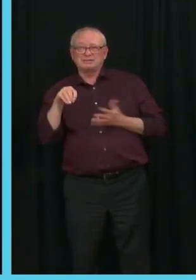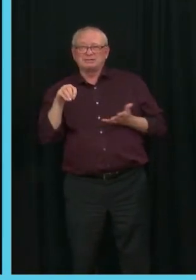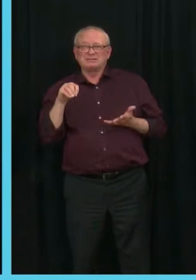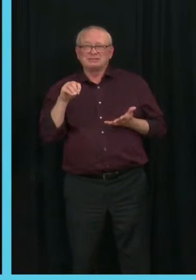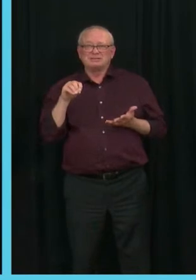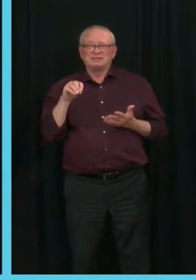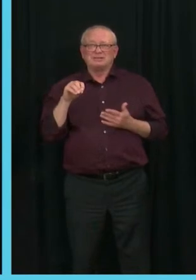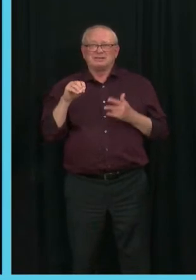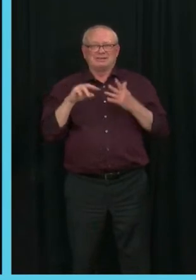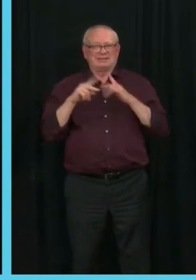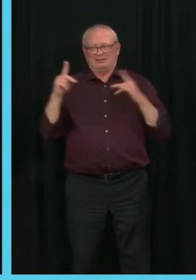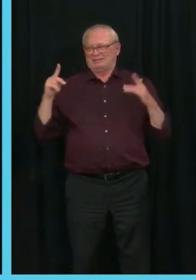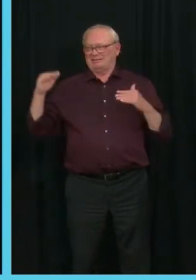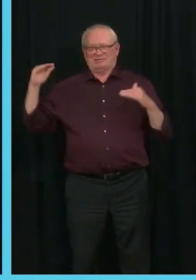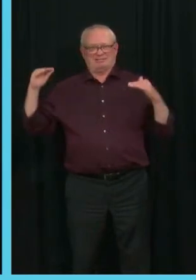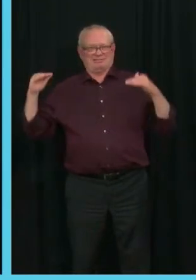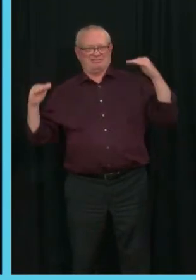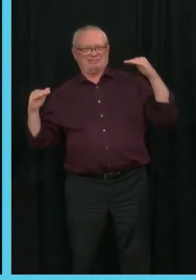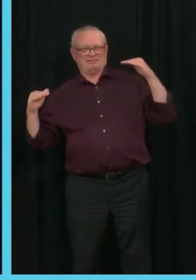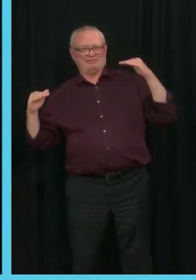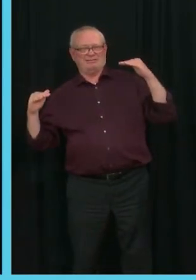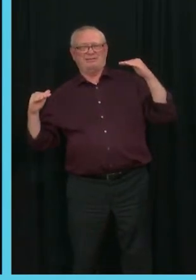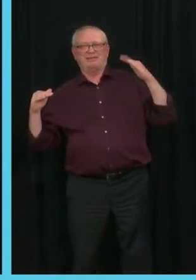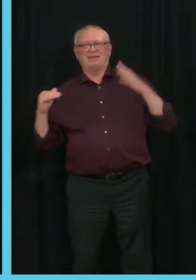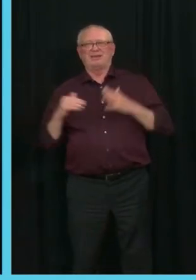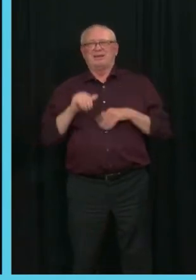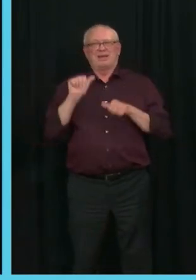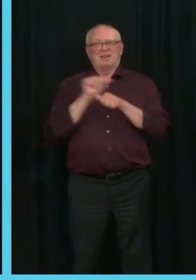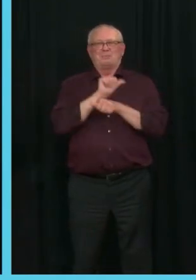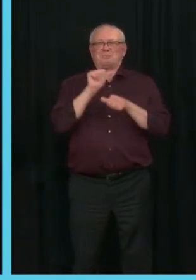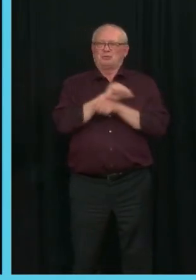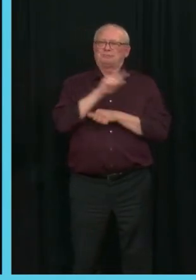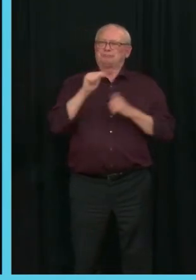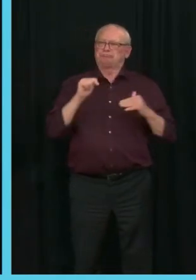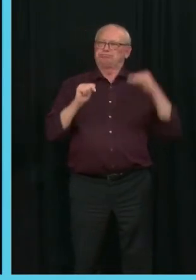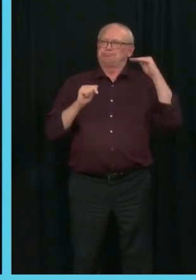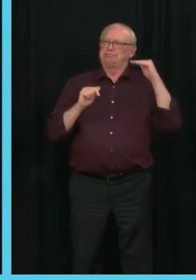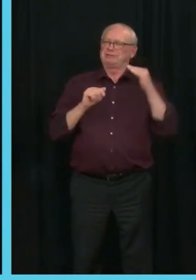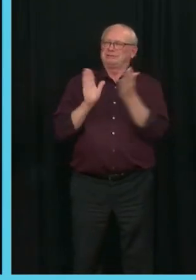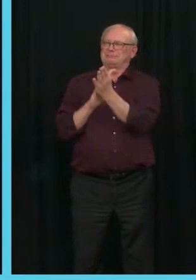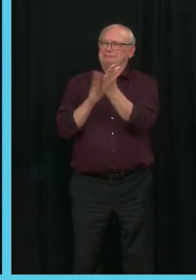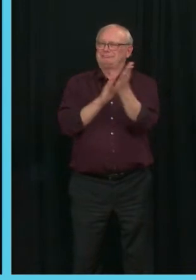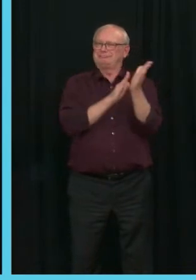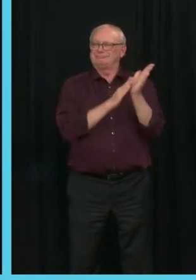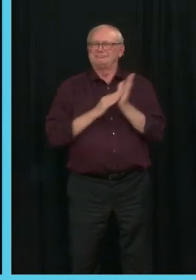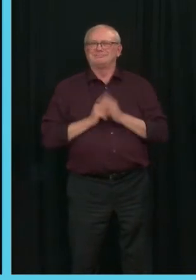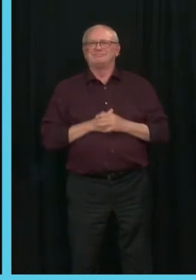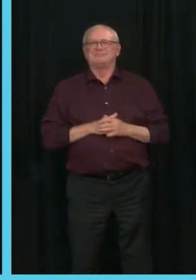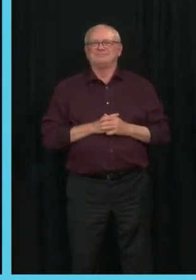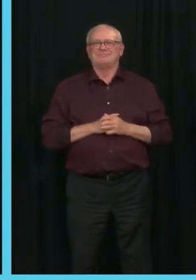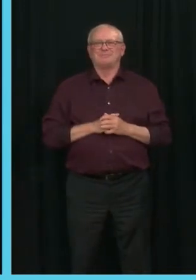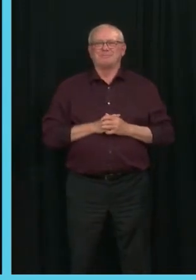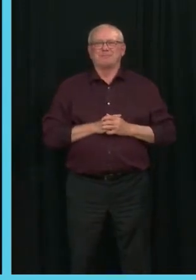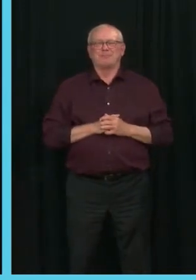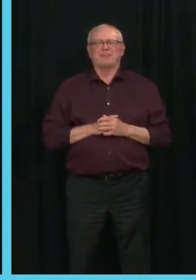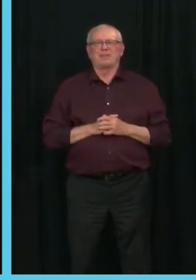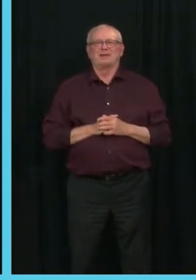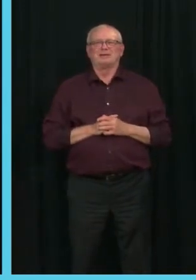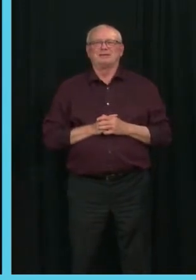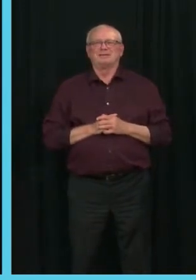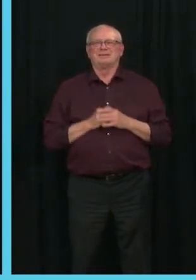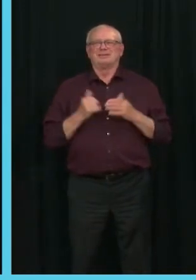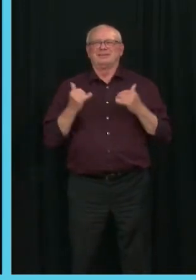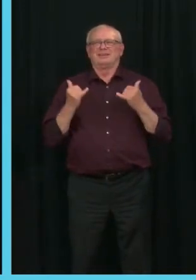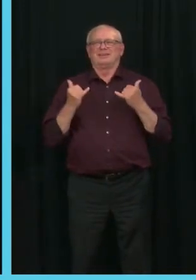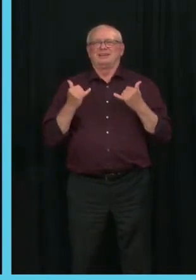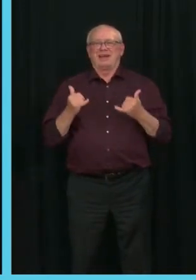the highest of the 4 largest provinces by a wide margin. And now we're taking another step forward. Second dose bookings